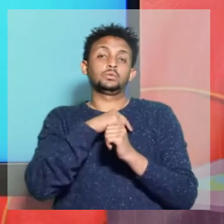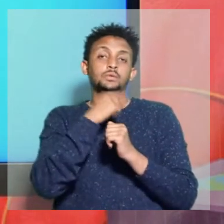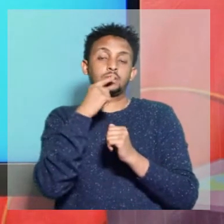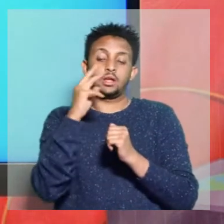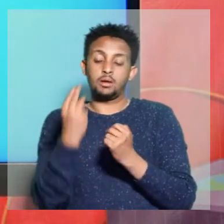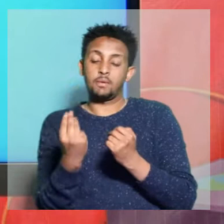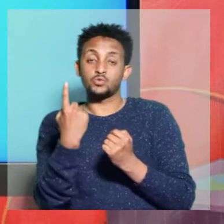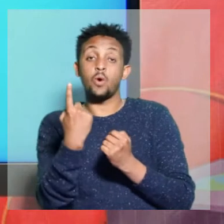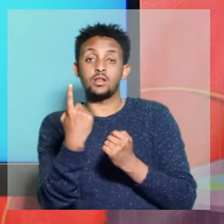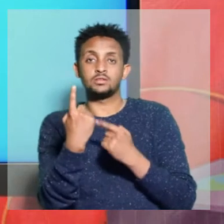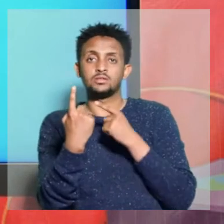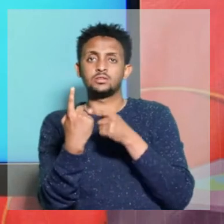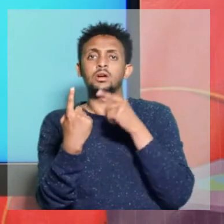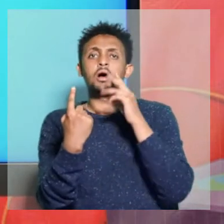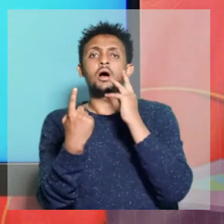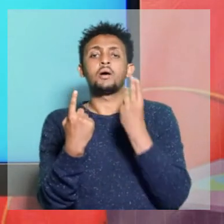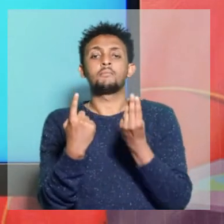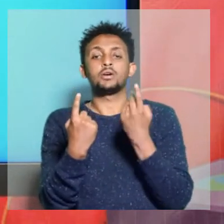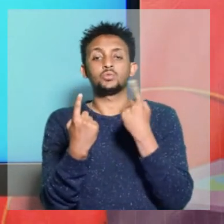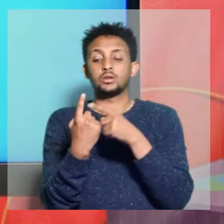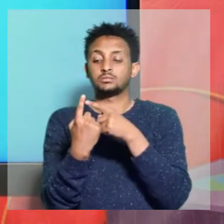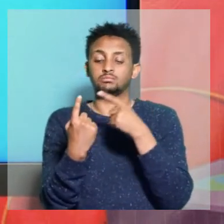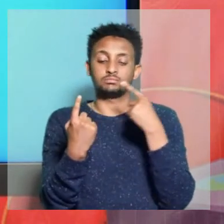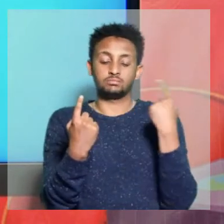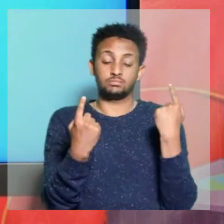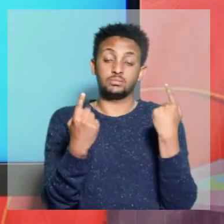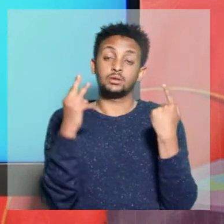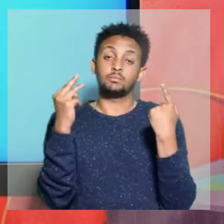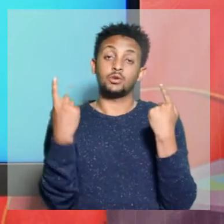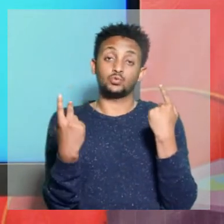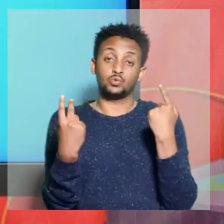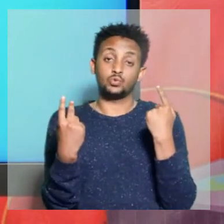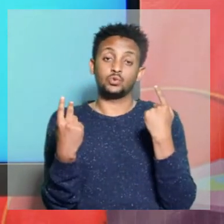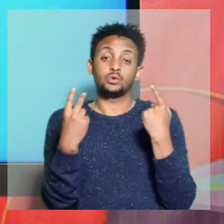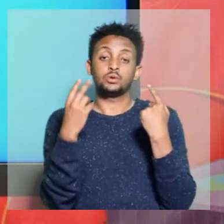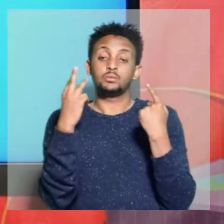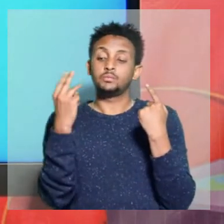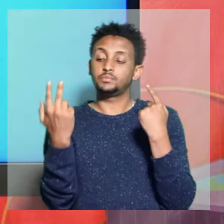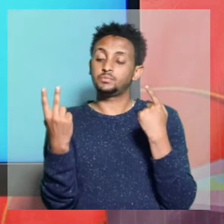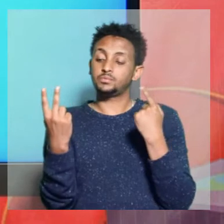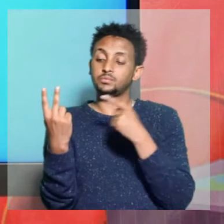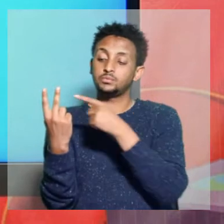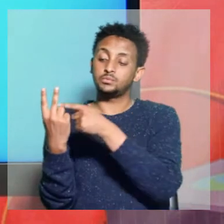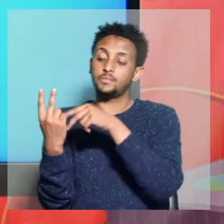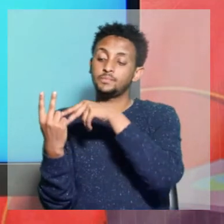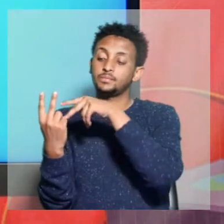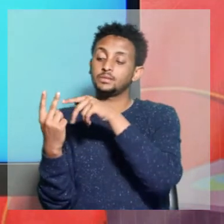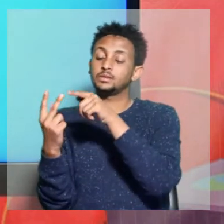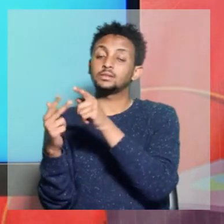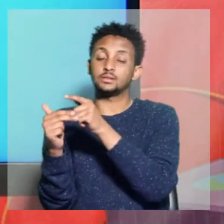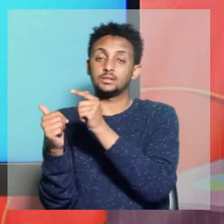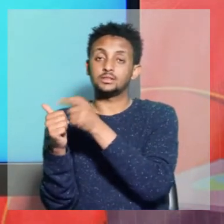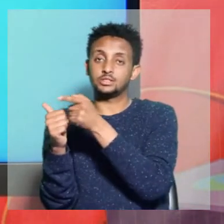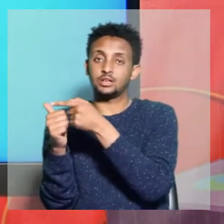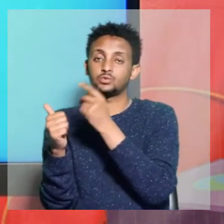this is mass 1. We have another mass, let's say that this is mass 2, and mass 2 is moving with an initial velocity